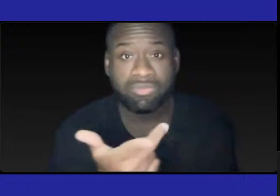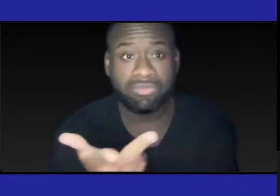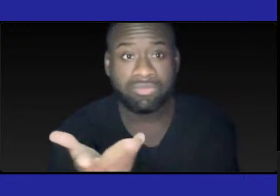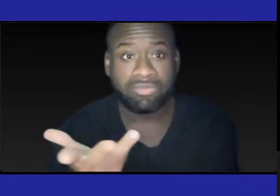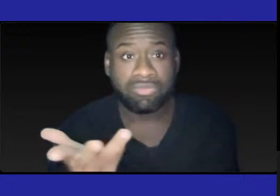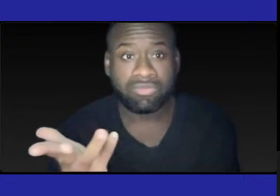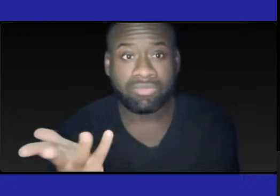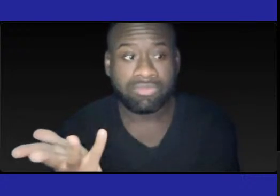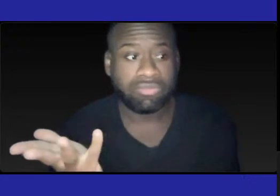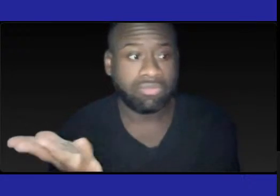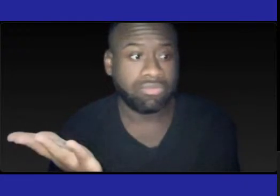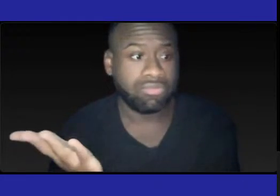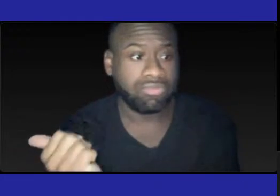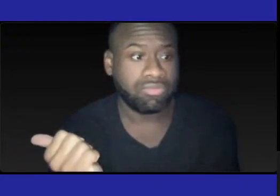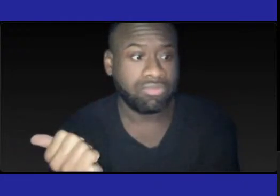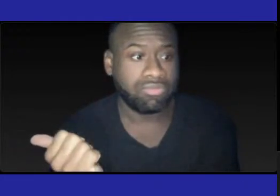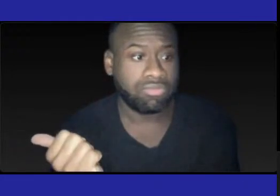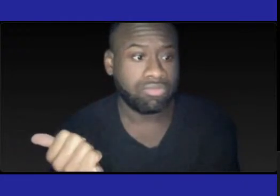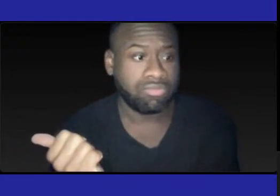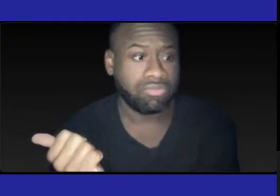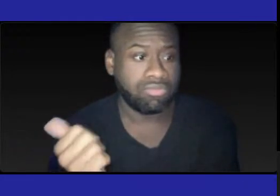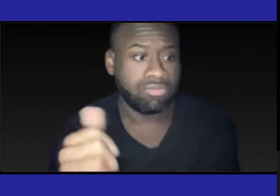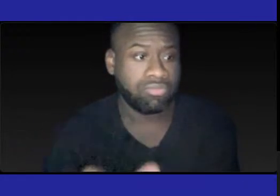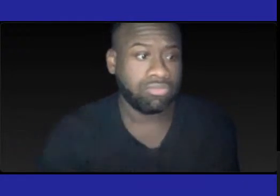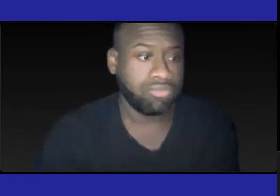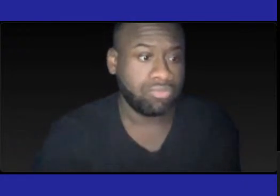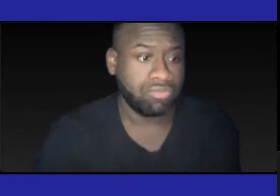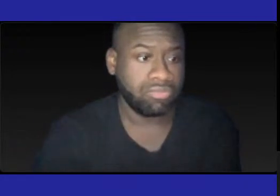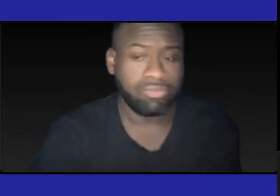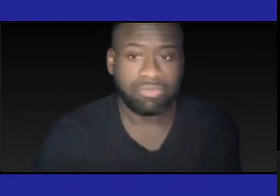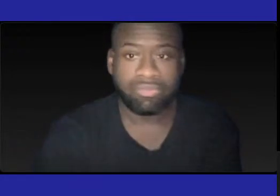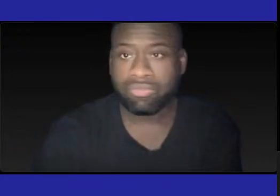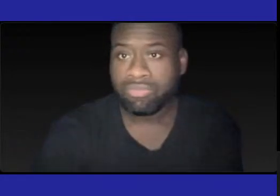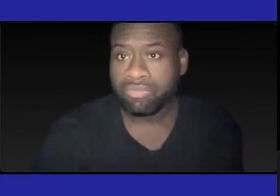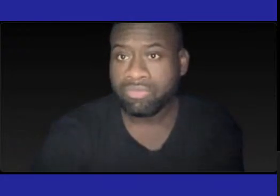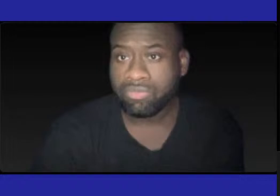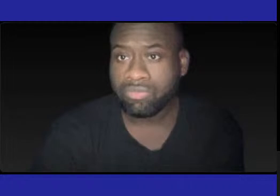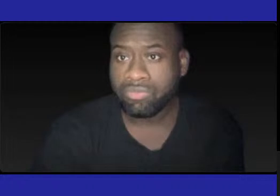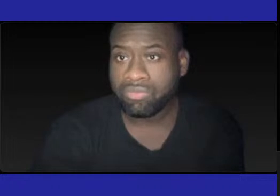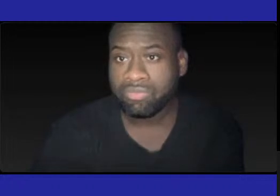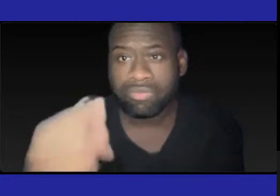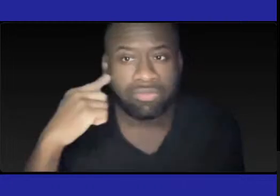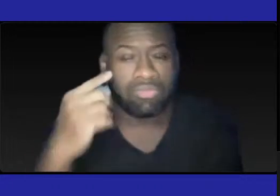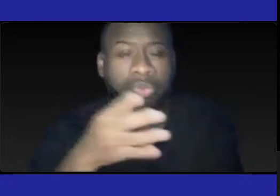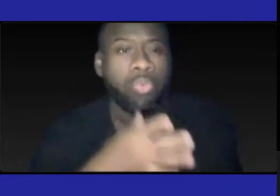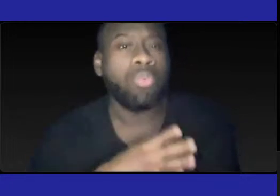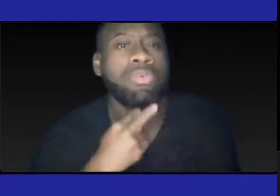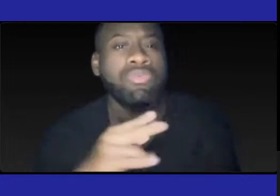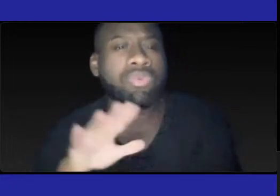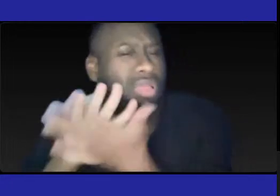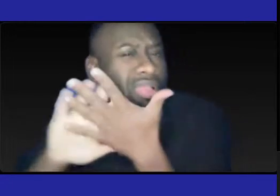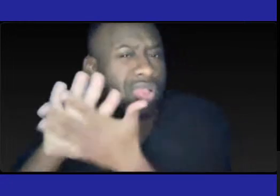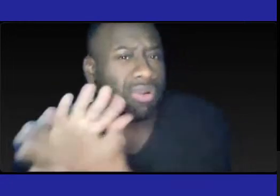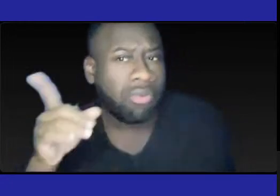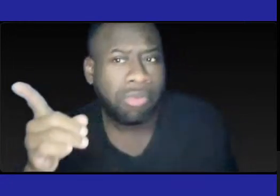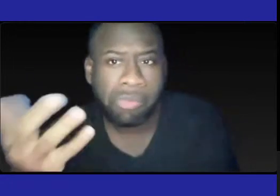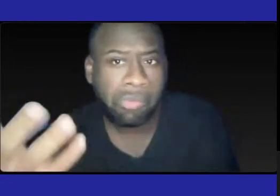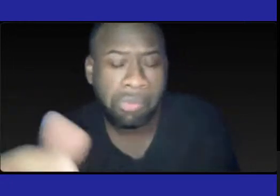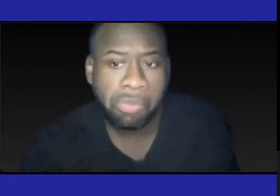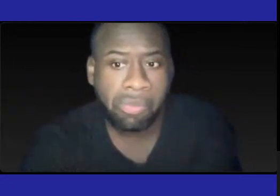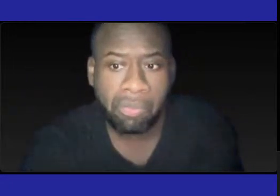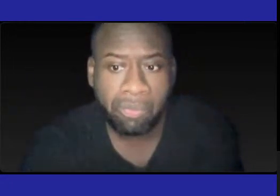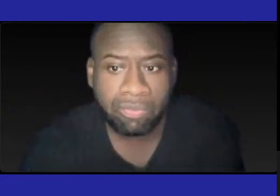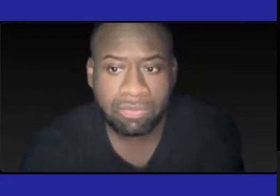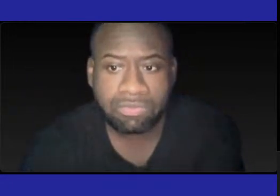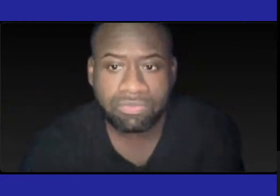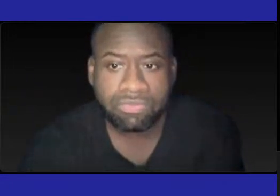it take for us to have a level 1 pediatric trauma center, and are we moving in that direction? So